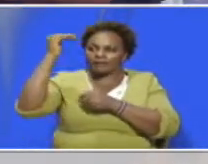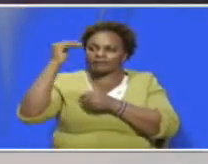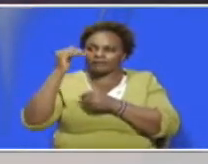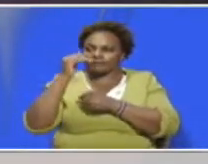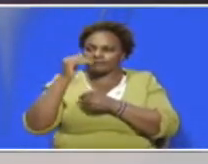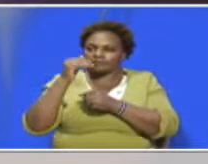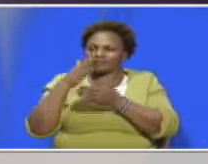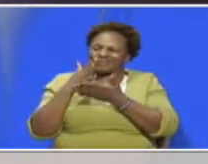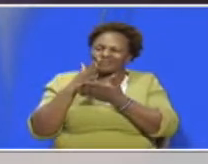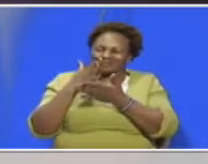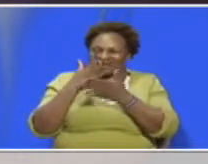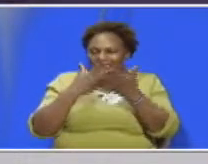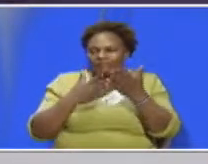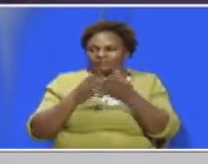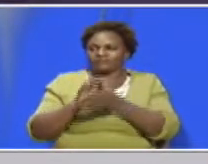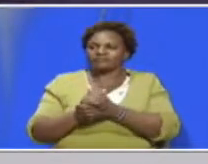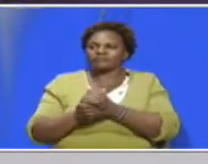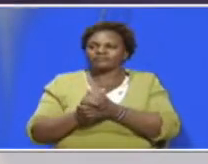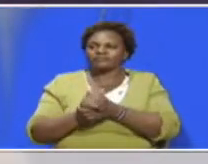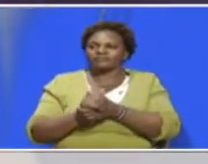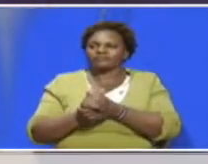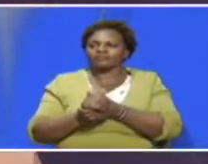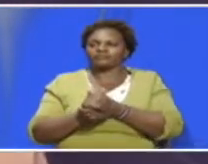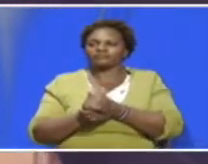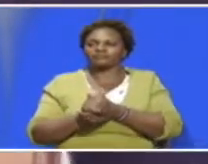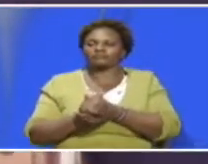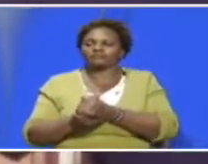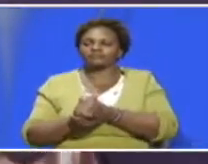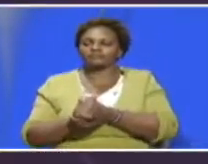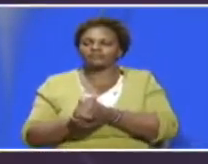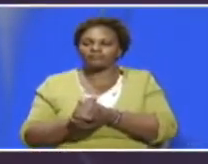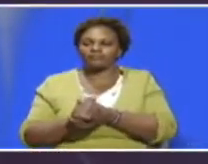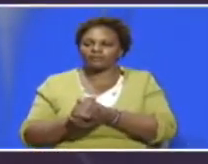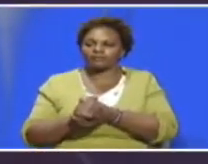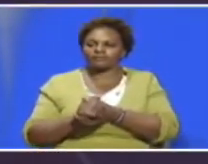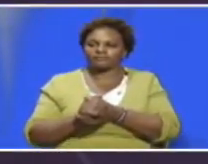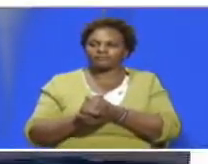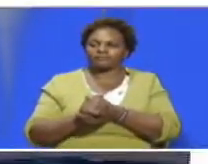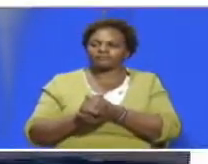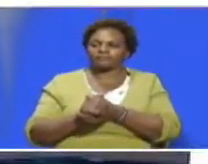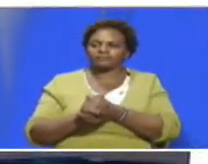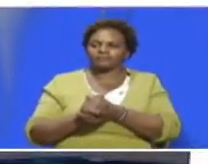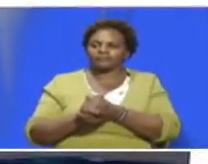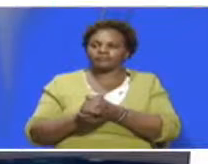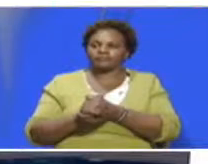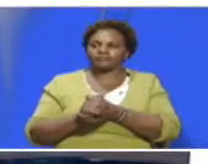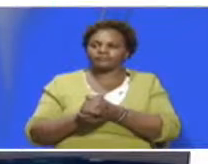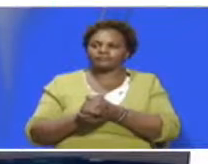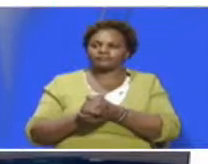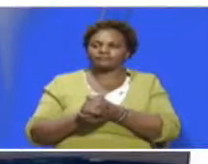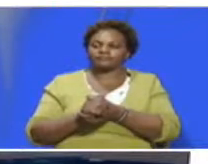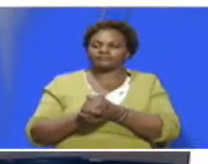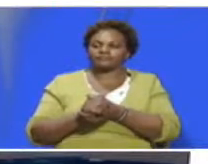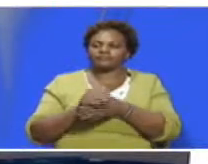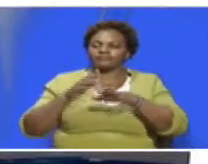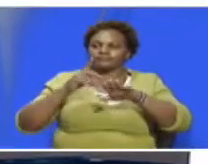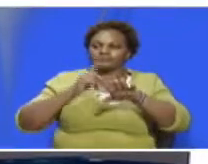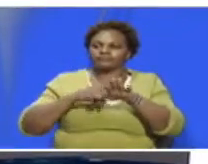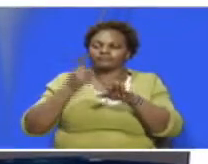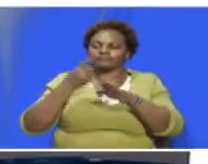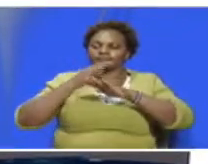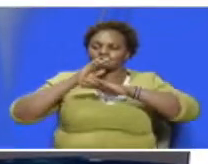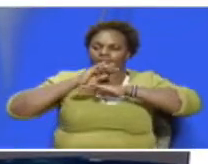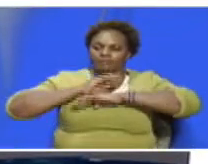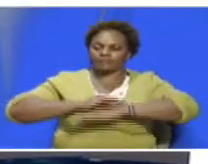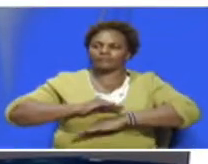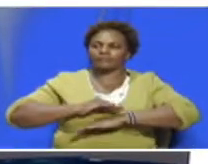been partially vaccinated. Gloria Milemu, KTN News. Right, let's now take a fast